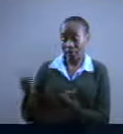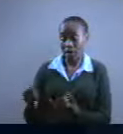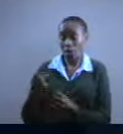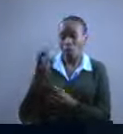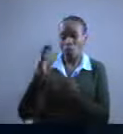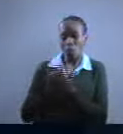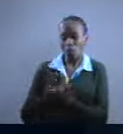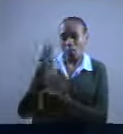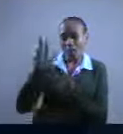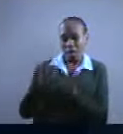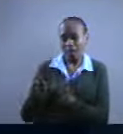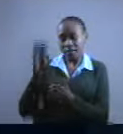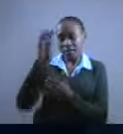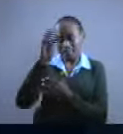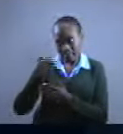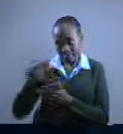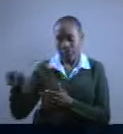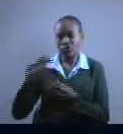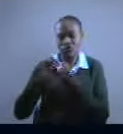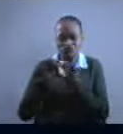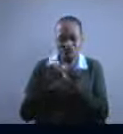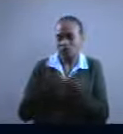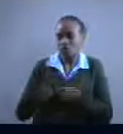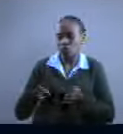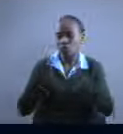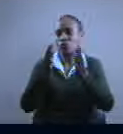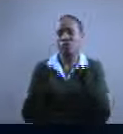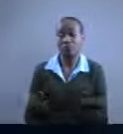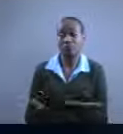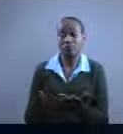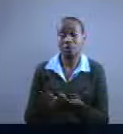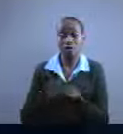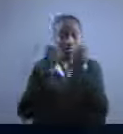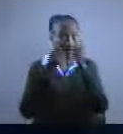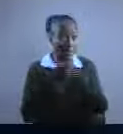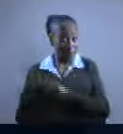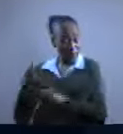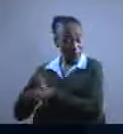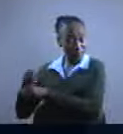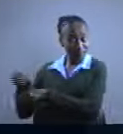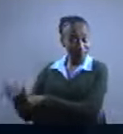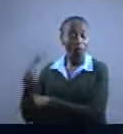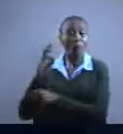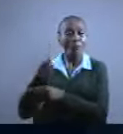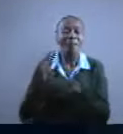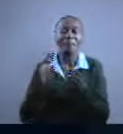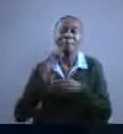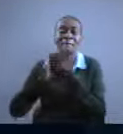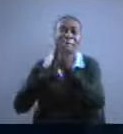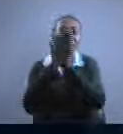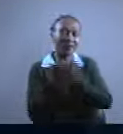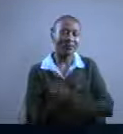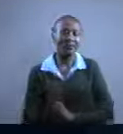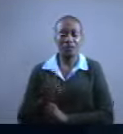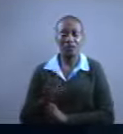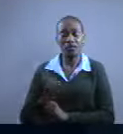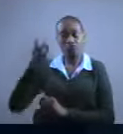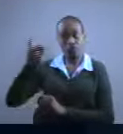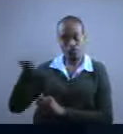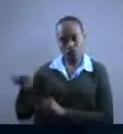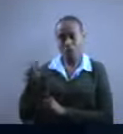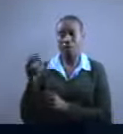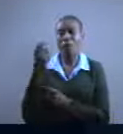million rand on patching and fixing roads. By turning this problem around, Johannesburg will be restoring lost value to